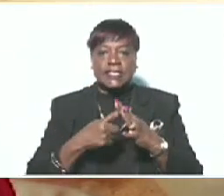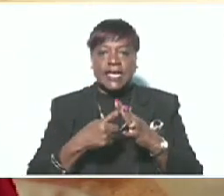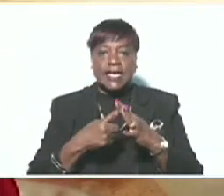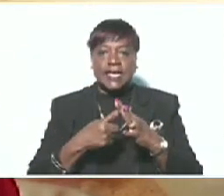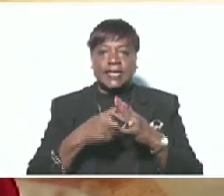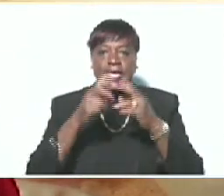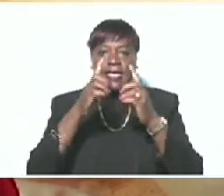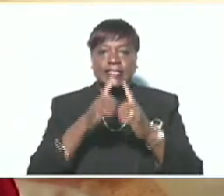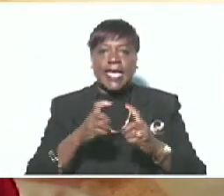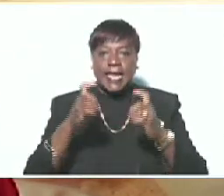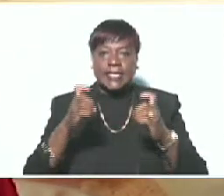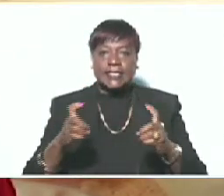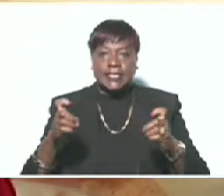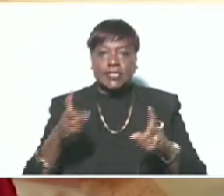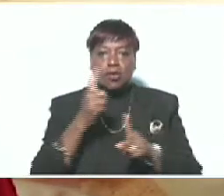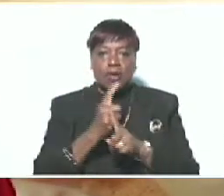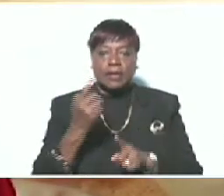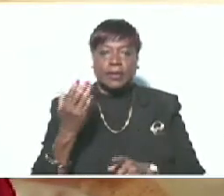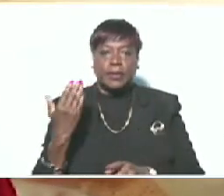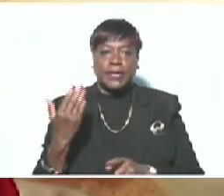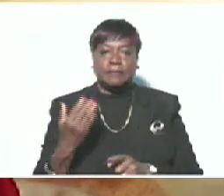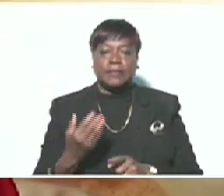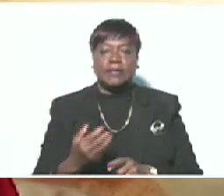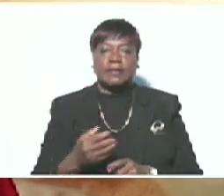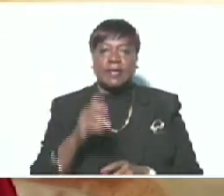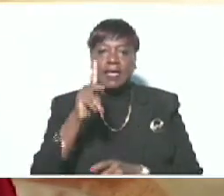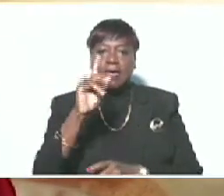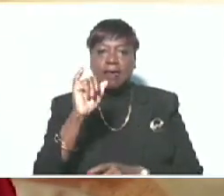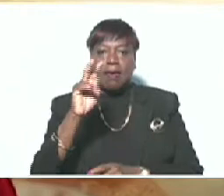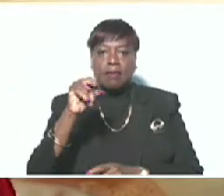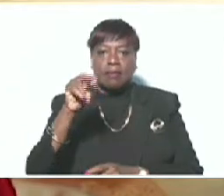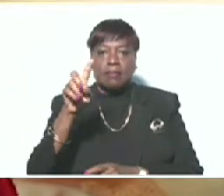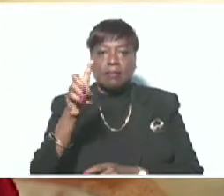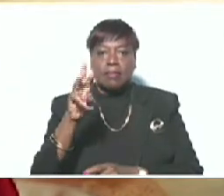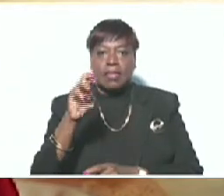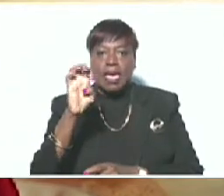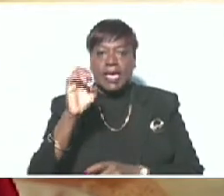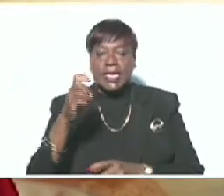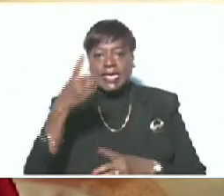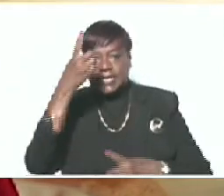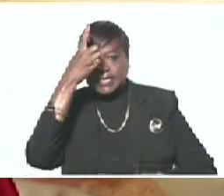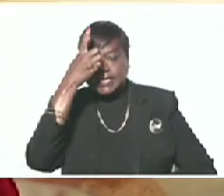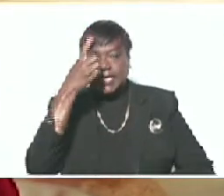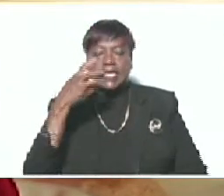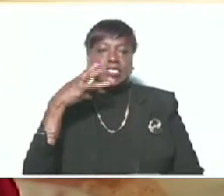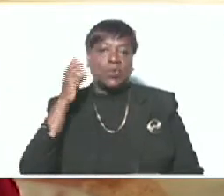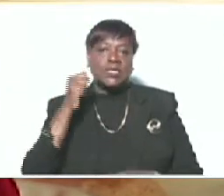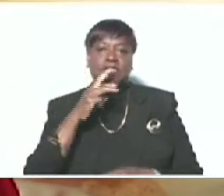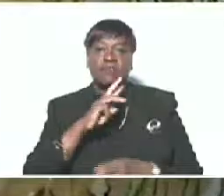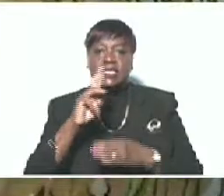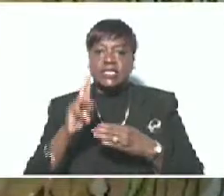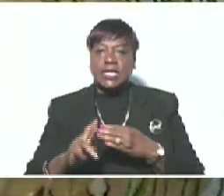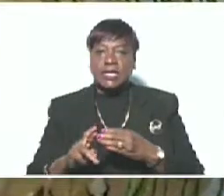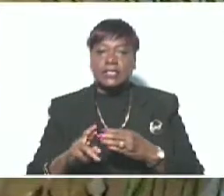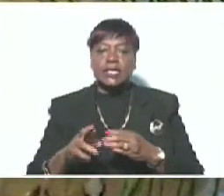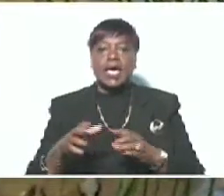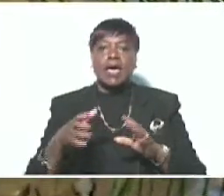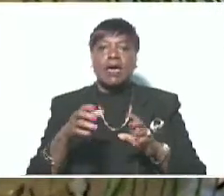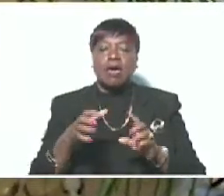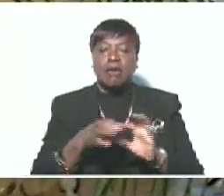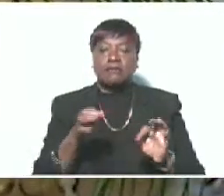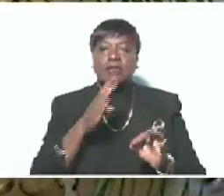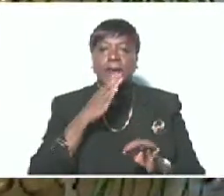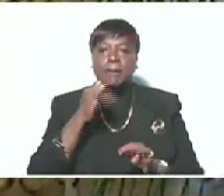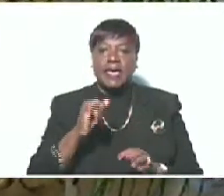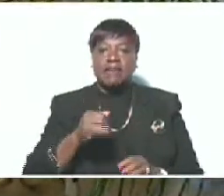immediately. The kidney disease was as a result of me being hypertensive. With the prospect